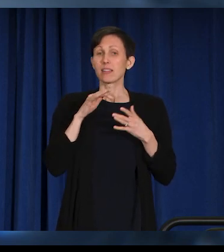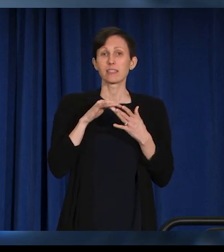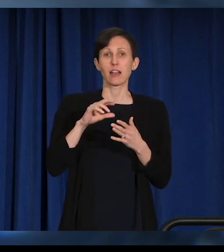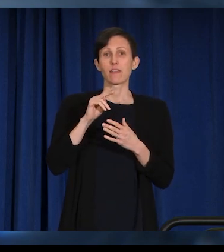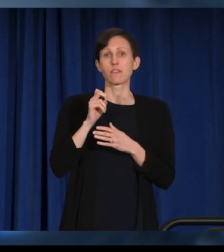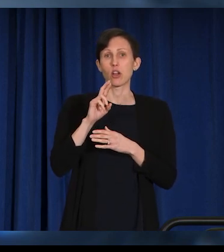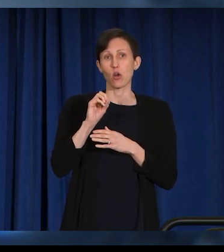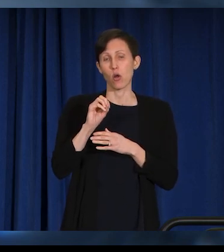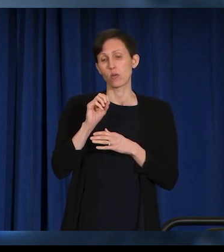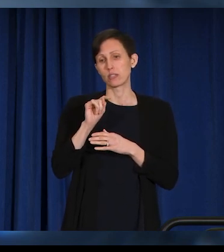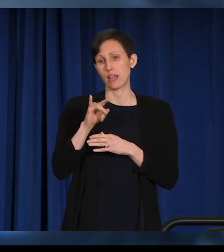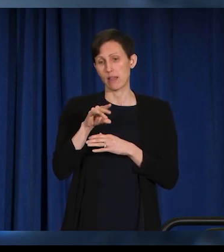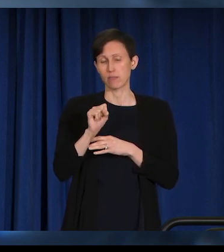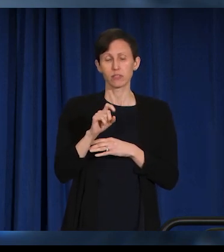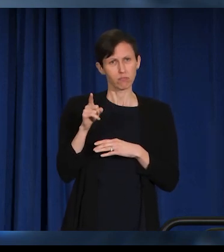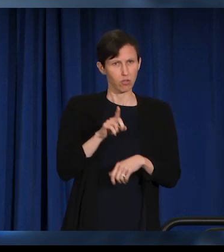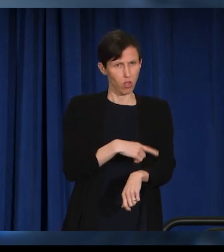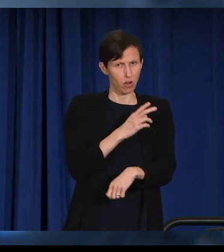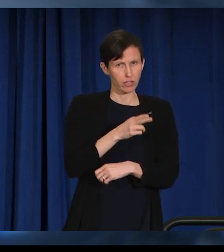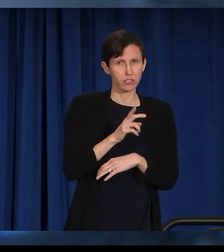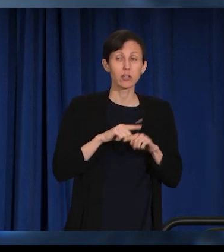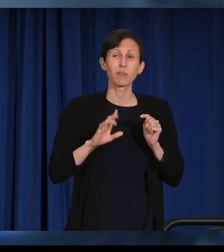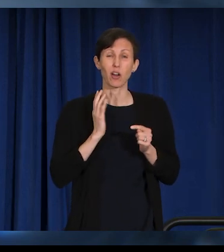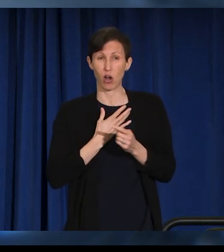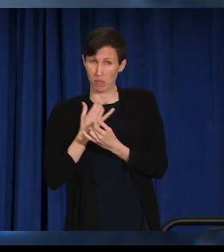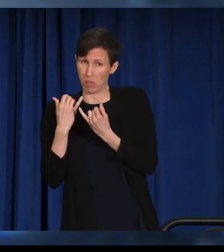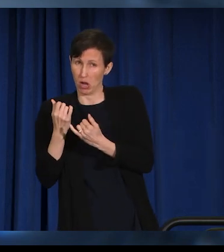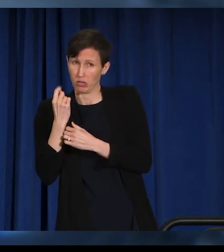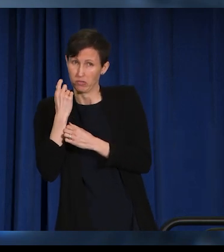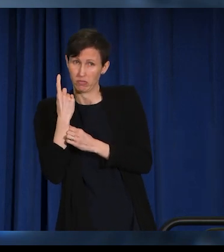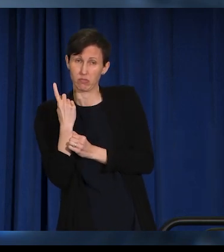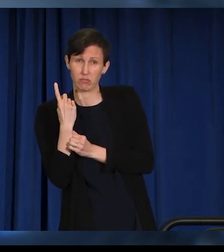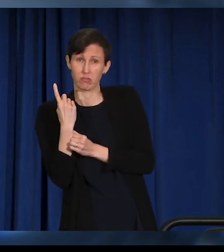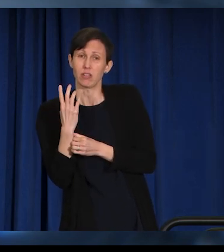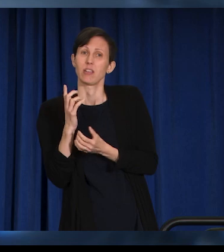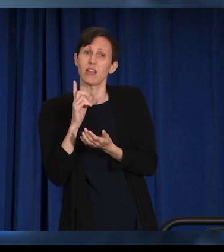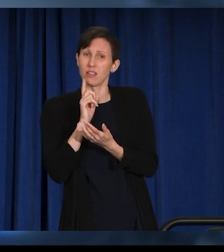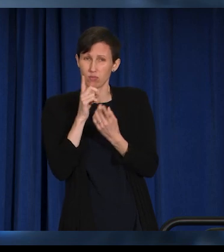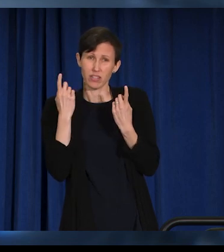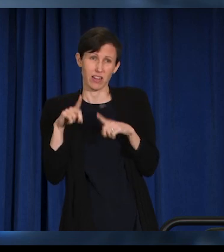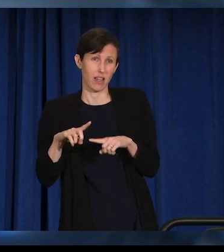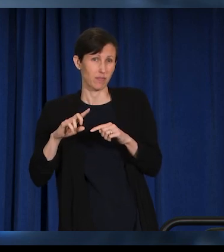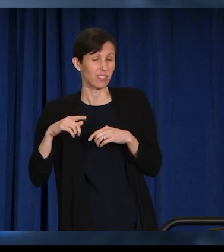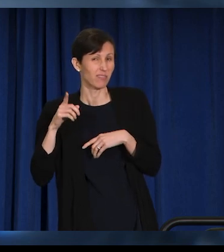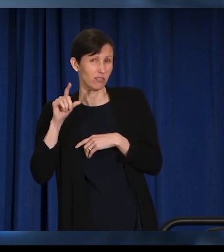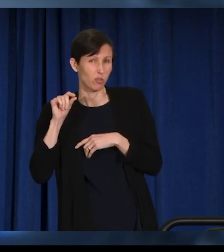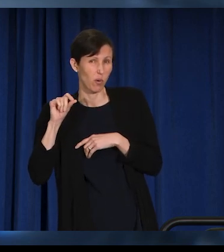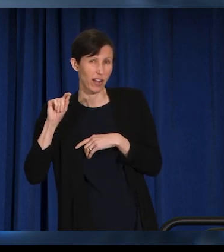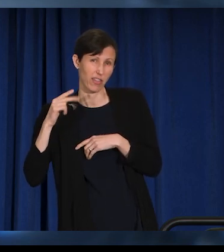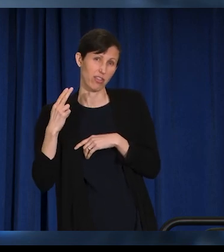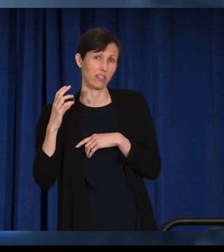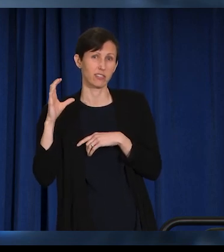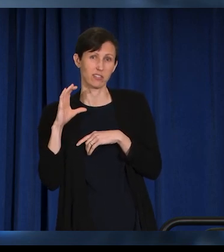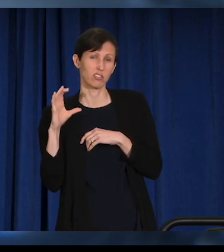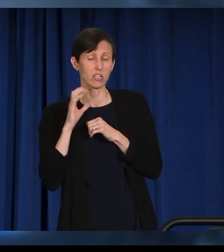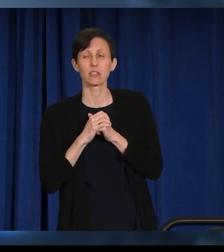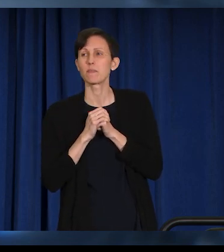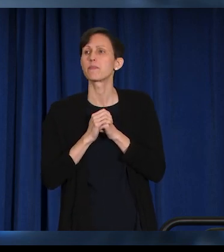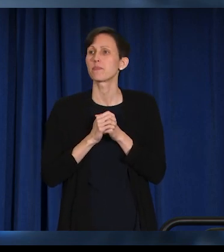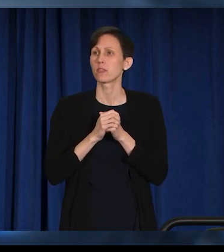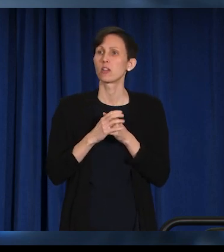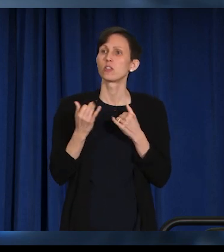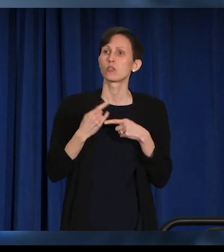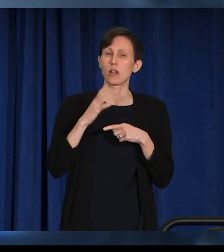history, our modern understanding of neurological differences has really been defined in the 20th century. Today we are going to focus on